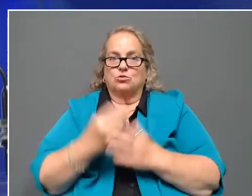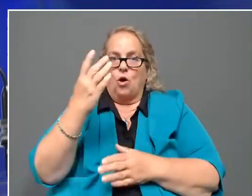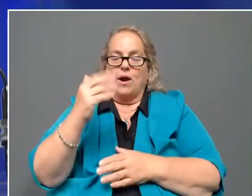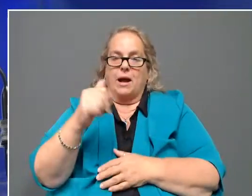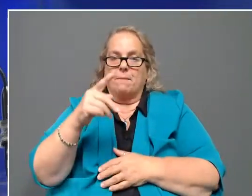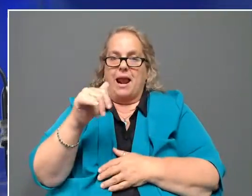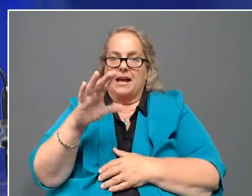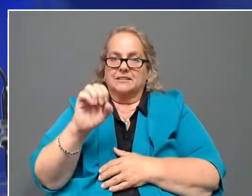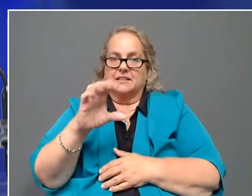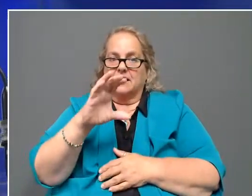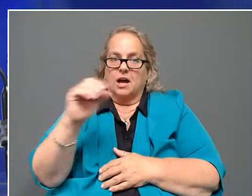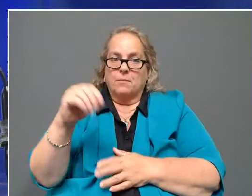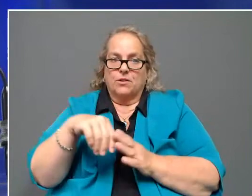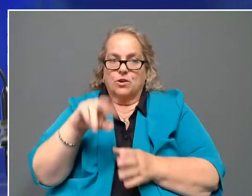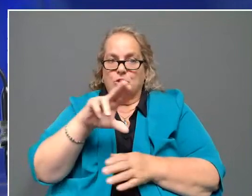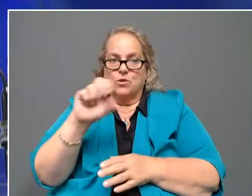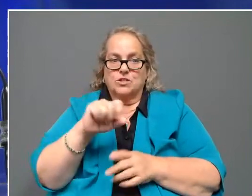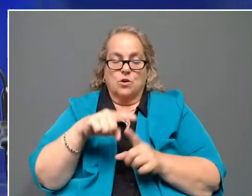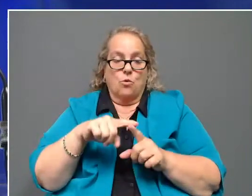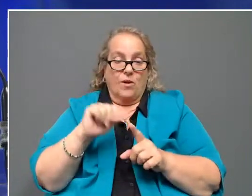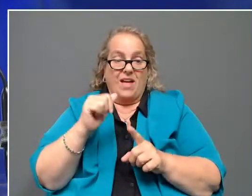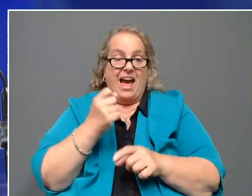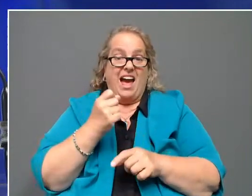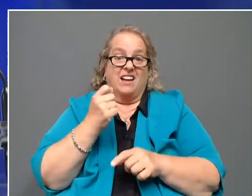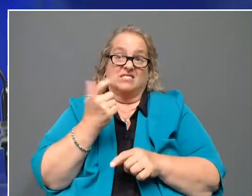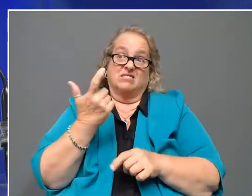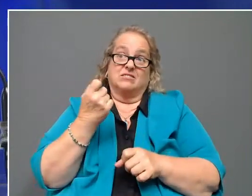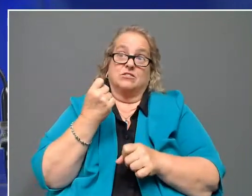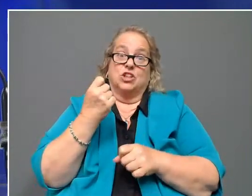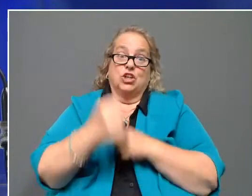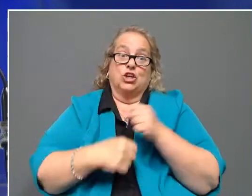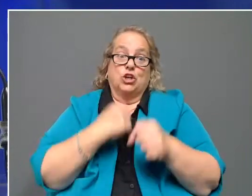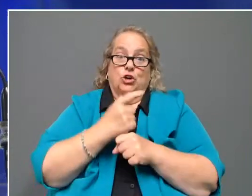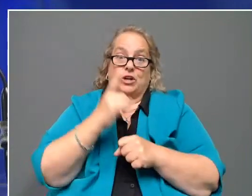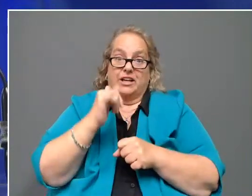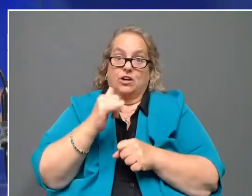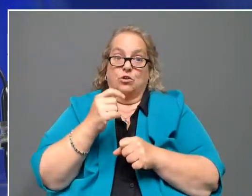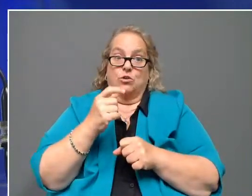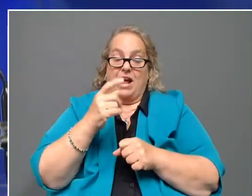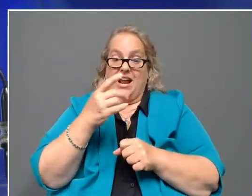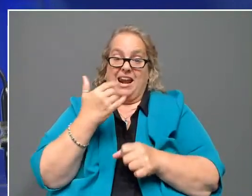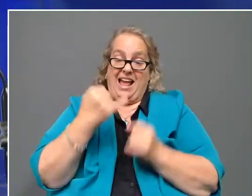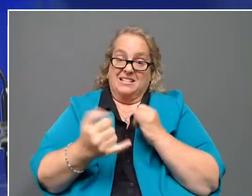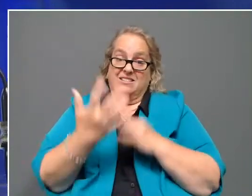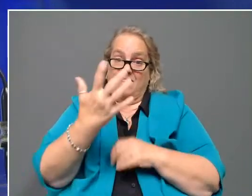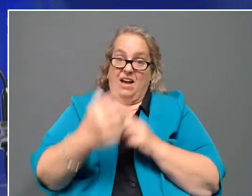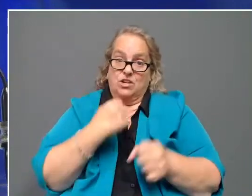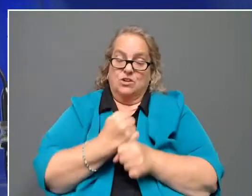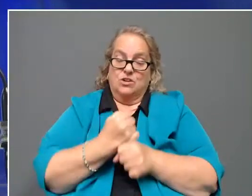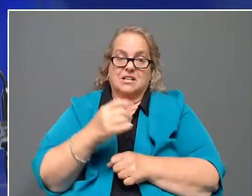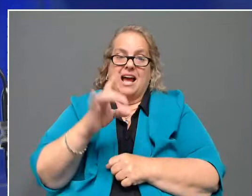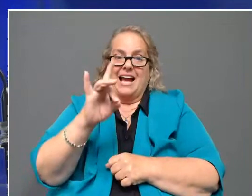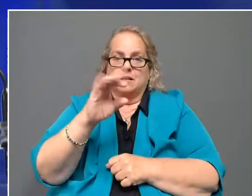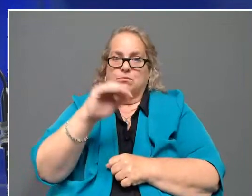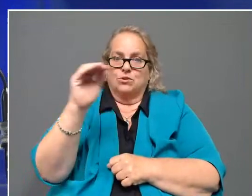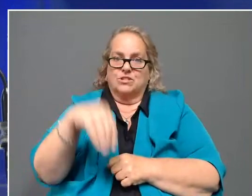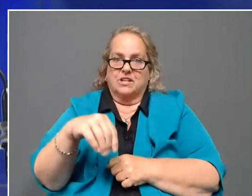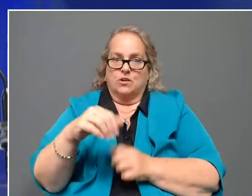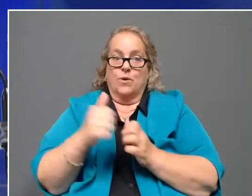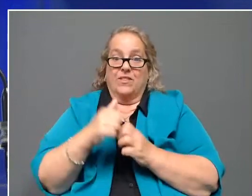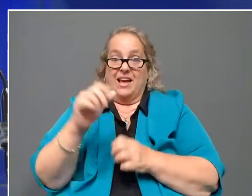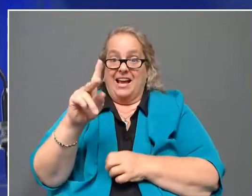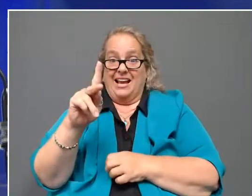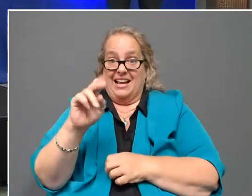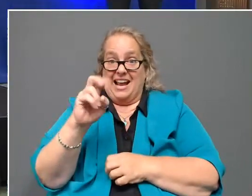compound average growth rate of over 8% over the last 5 years. Under Kevin's leadership, we're on track to become the